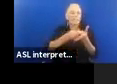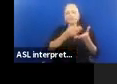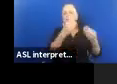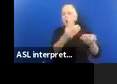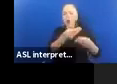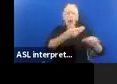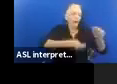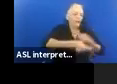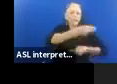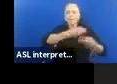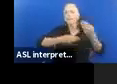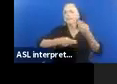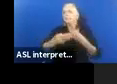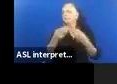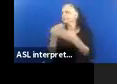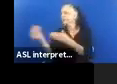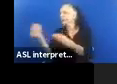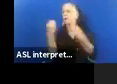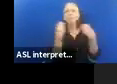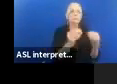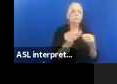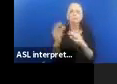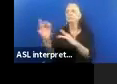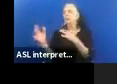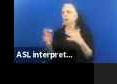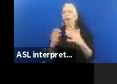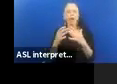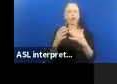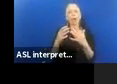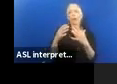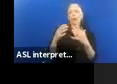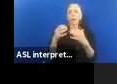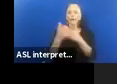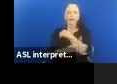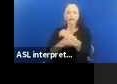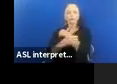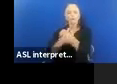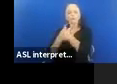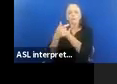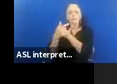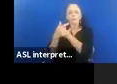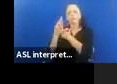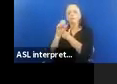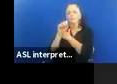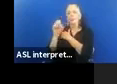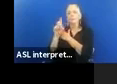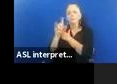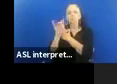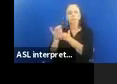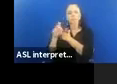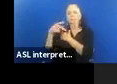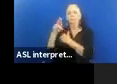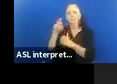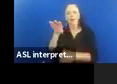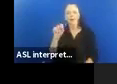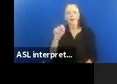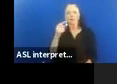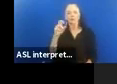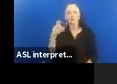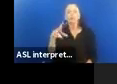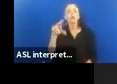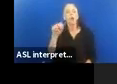or trading or gross domestic product. Those activities are all tools of specific economies,